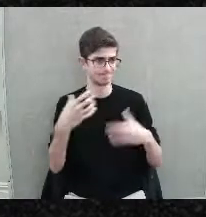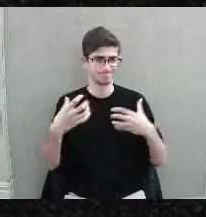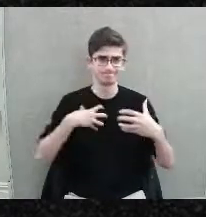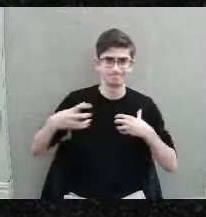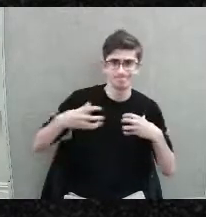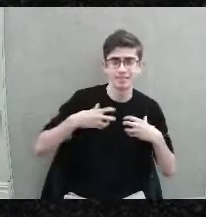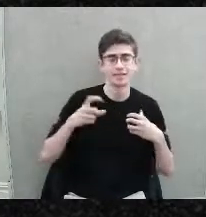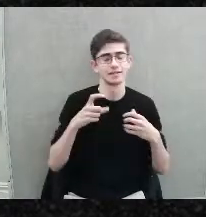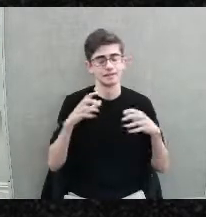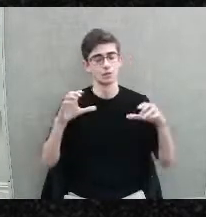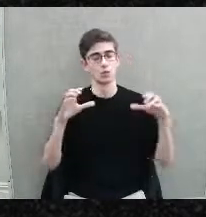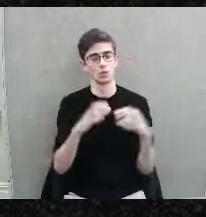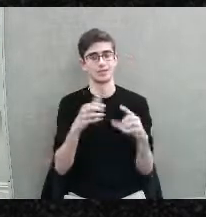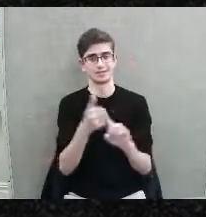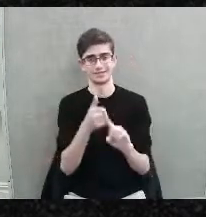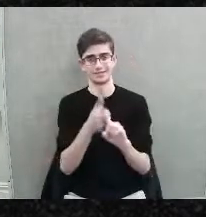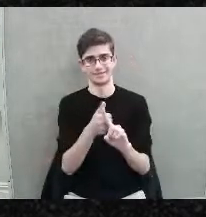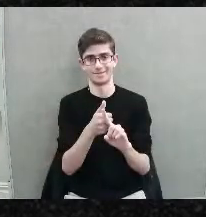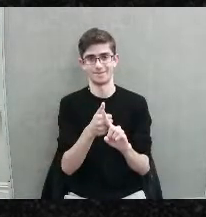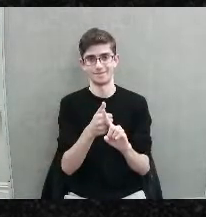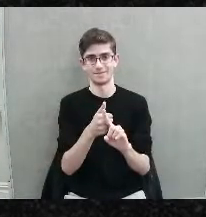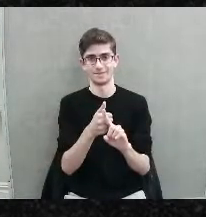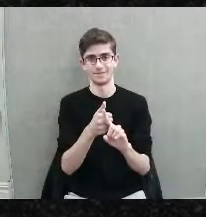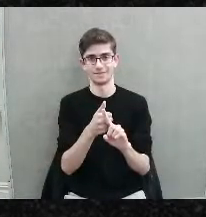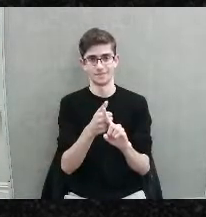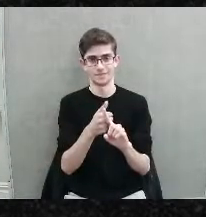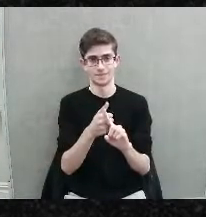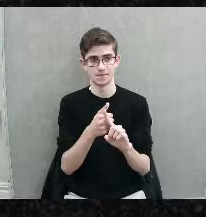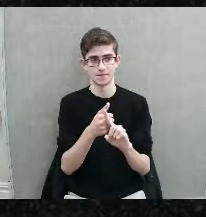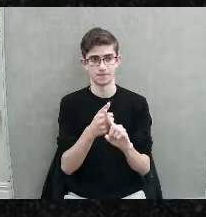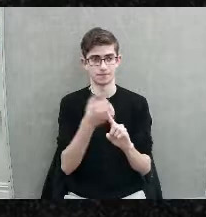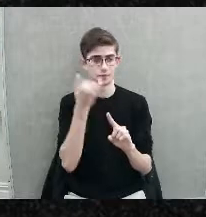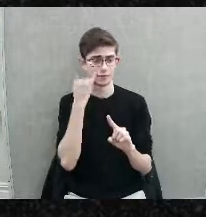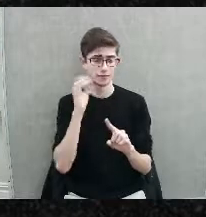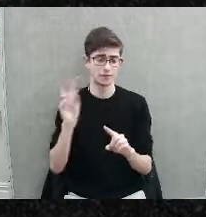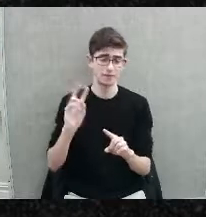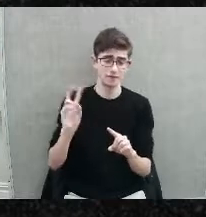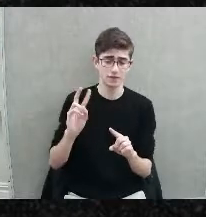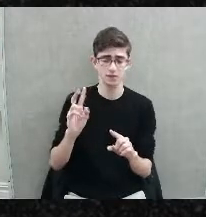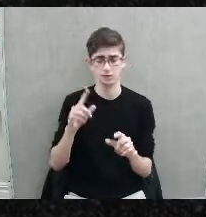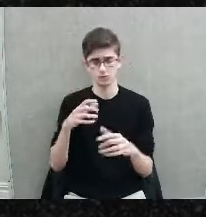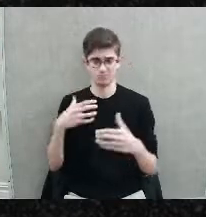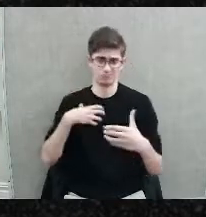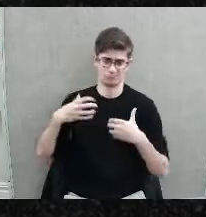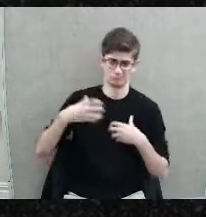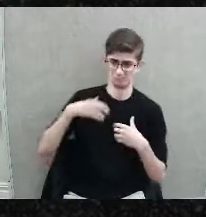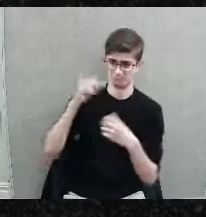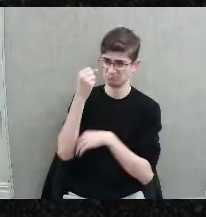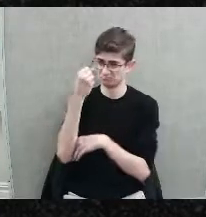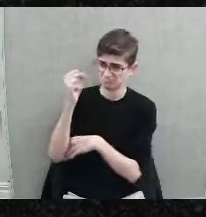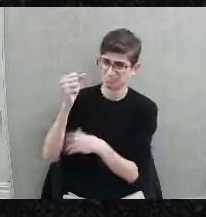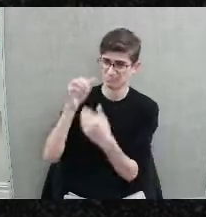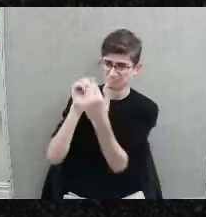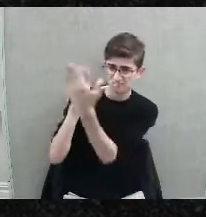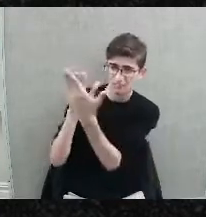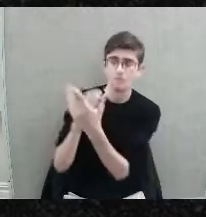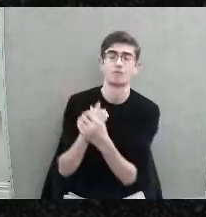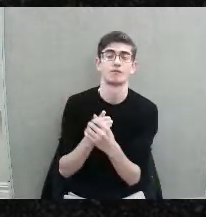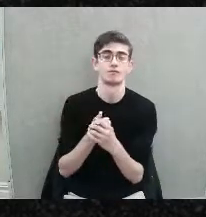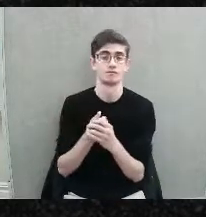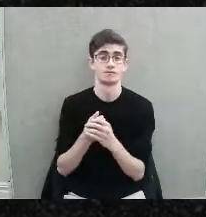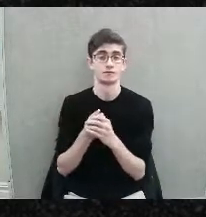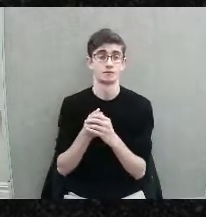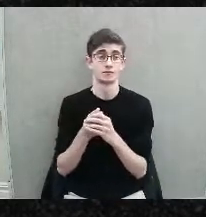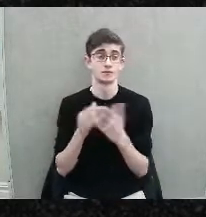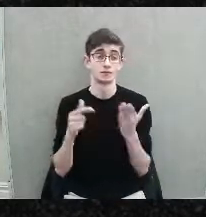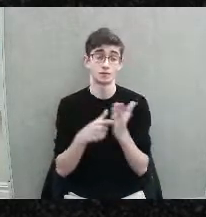to. And that's where the language of the victim and the vulnerability comes about, sometimes in a very